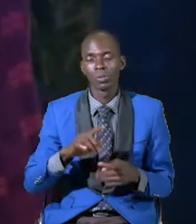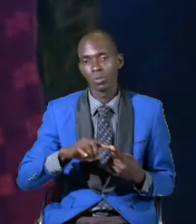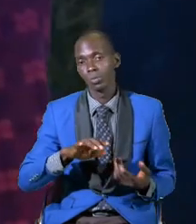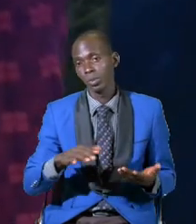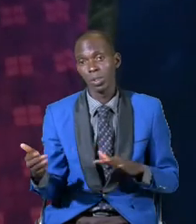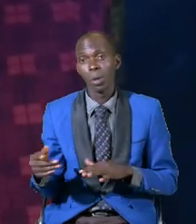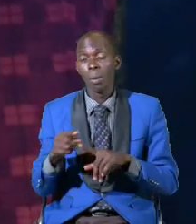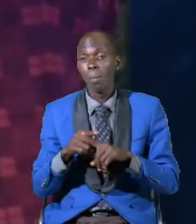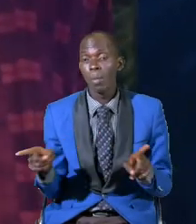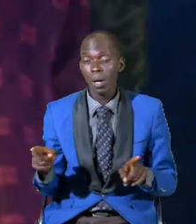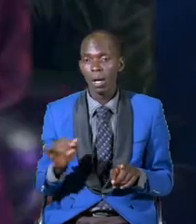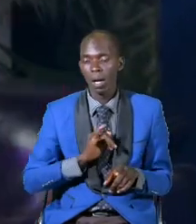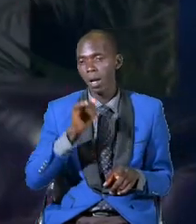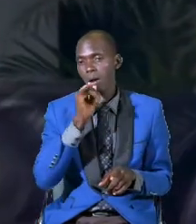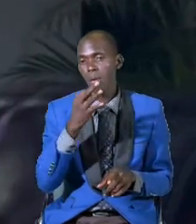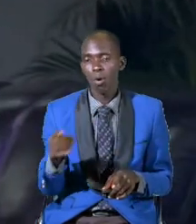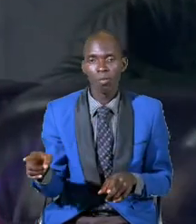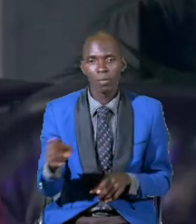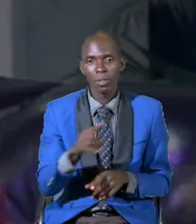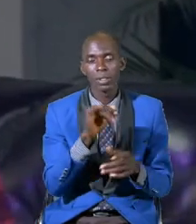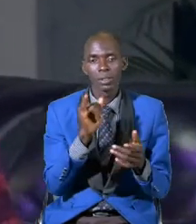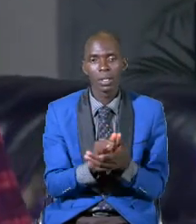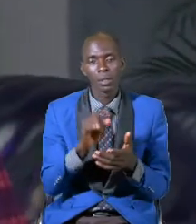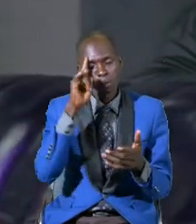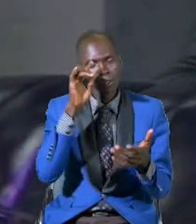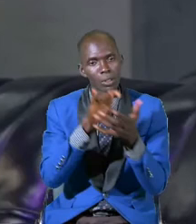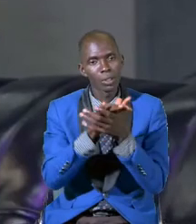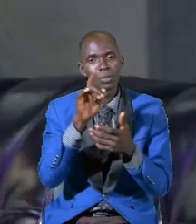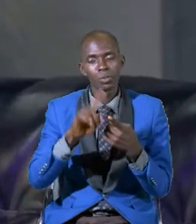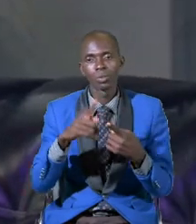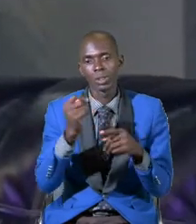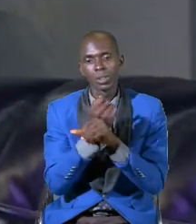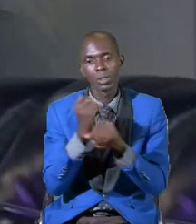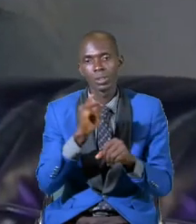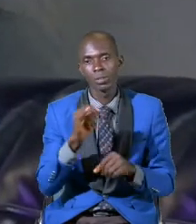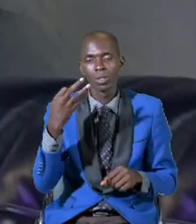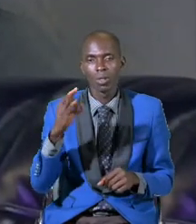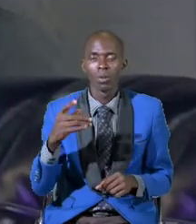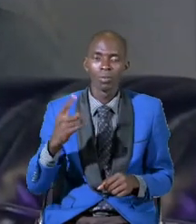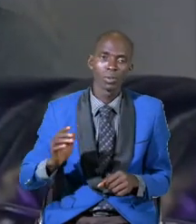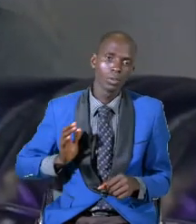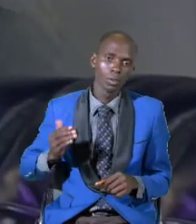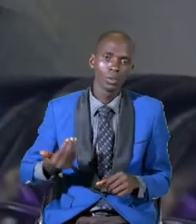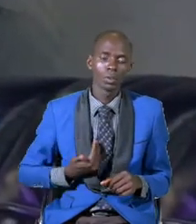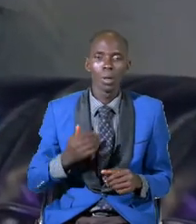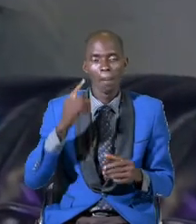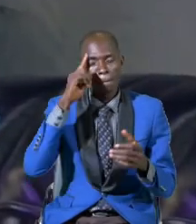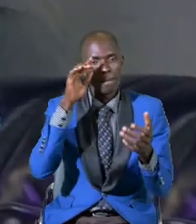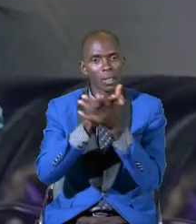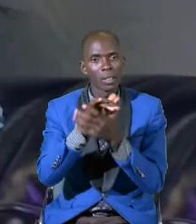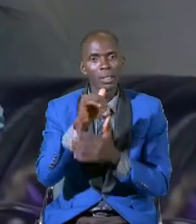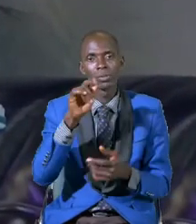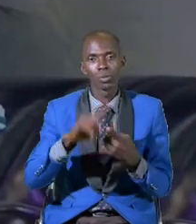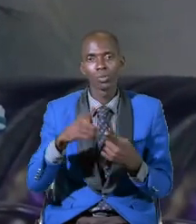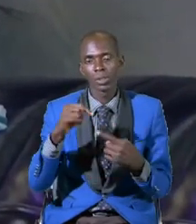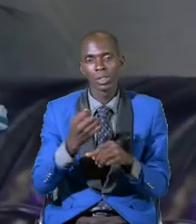that believe to the saving of the soul. Believe to the saving of the